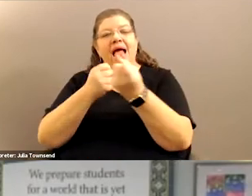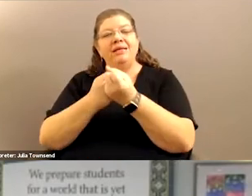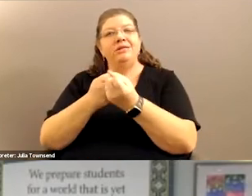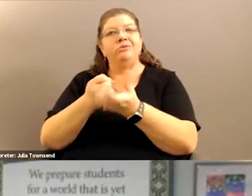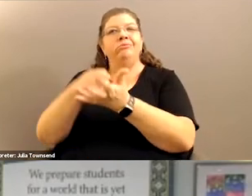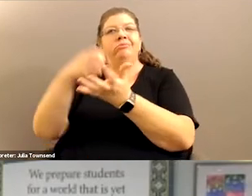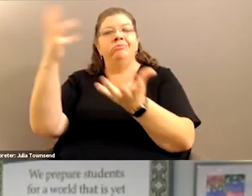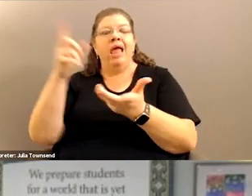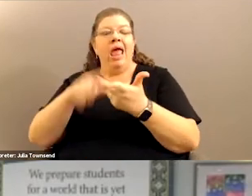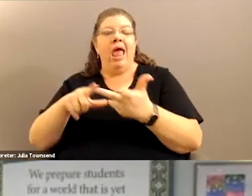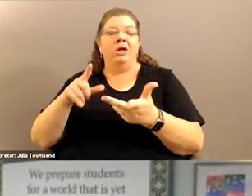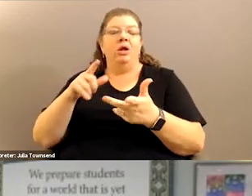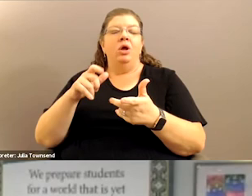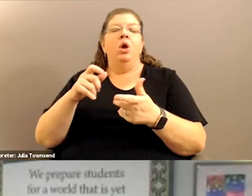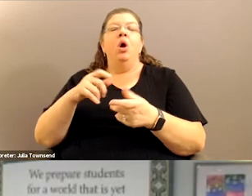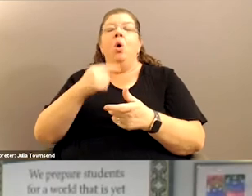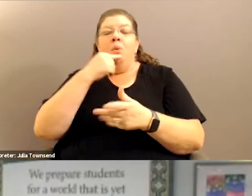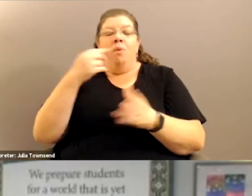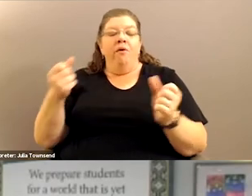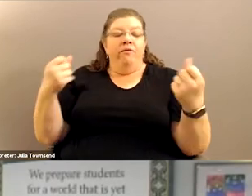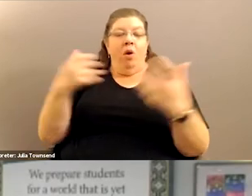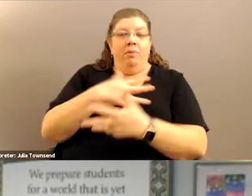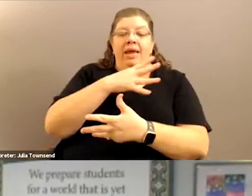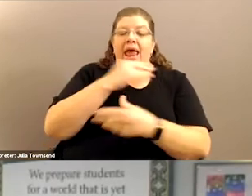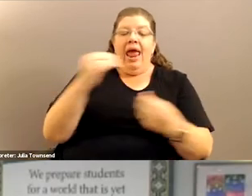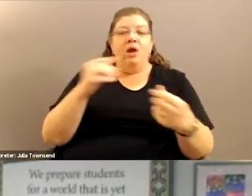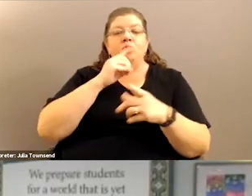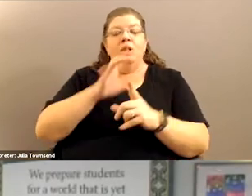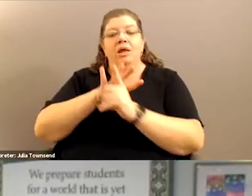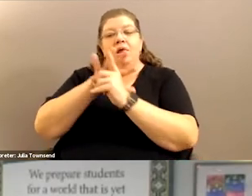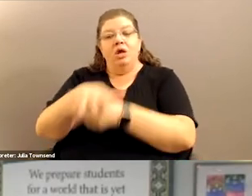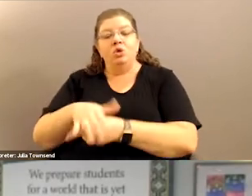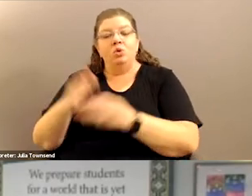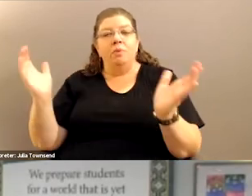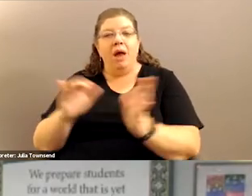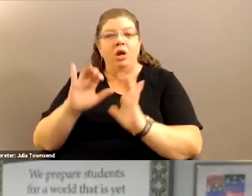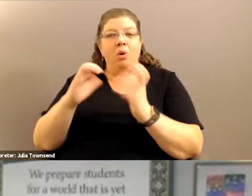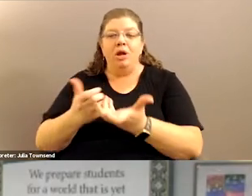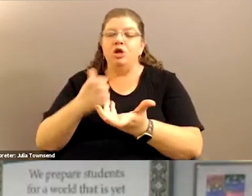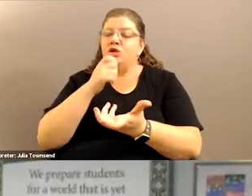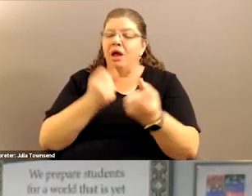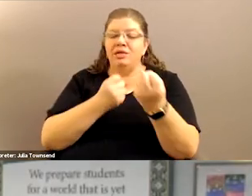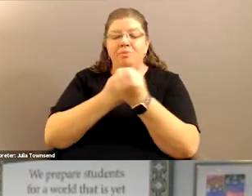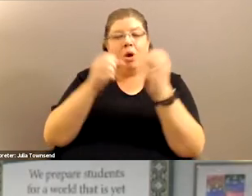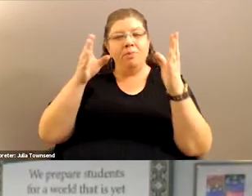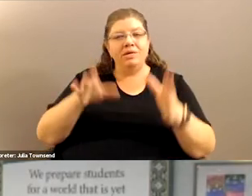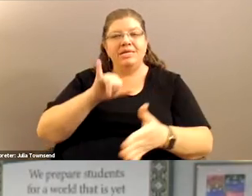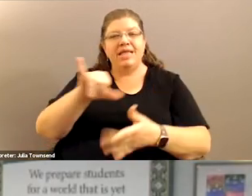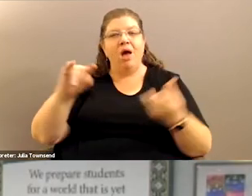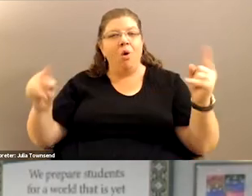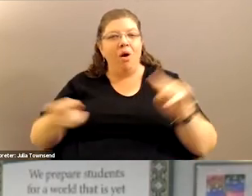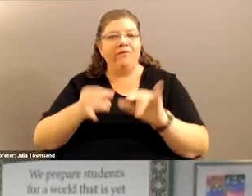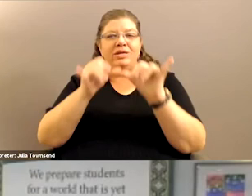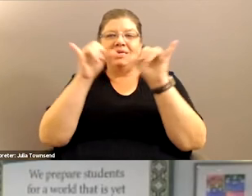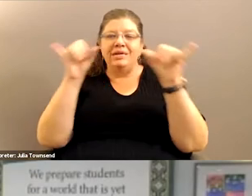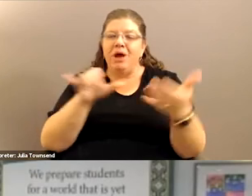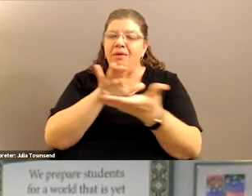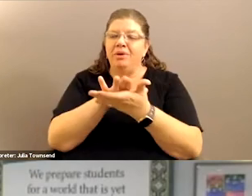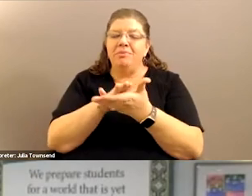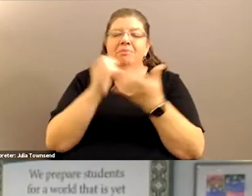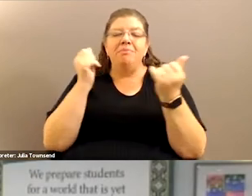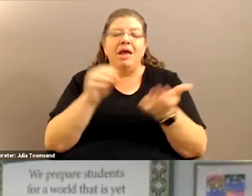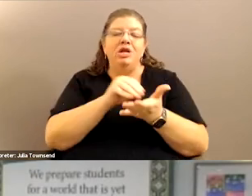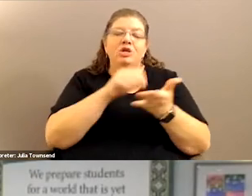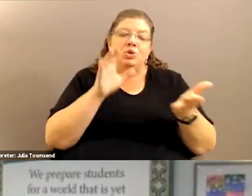minorities the district should not support having someone who is a part of such a harmful system on campus with so many students of color